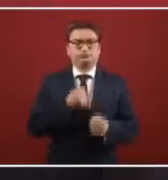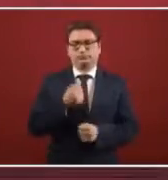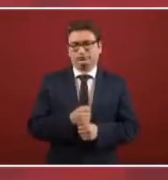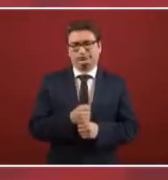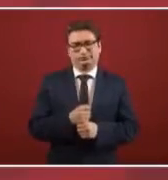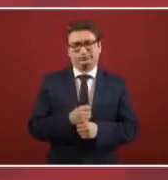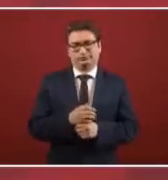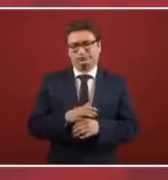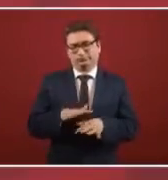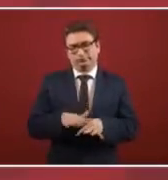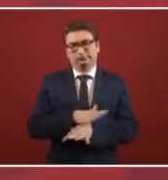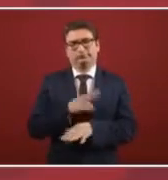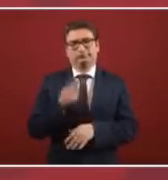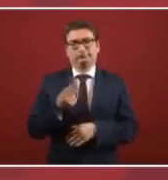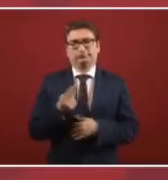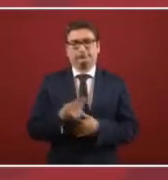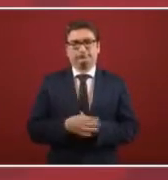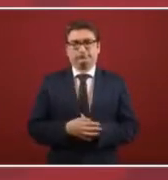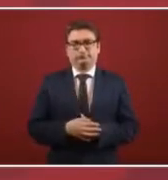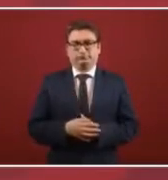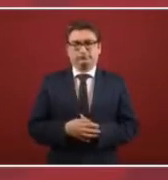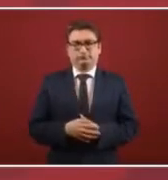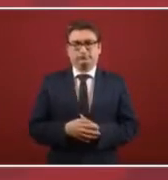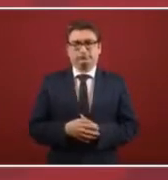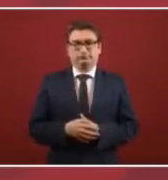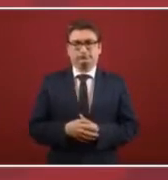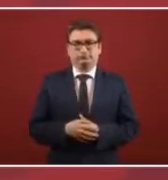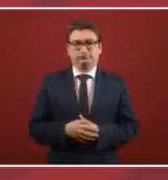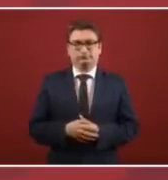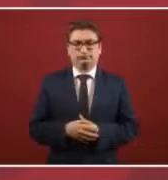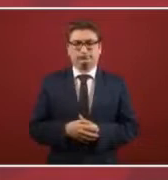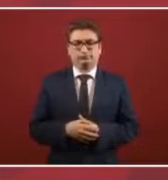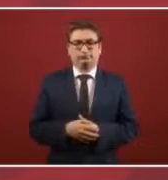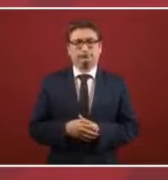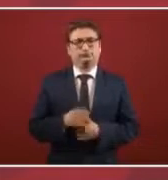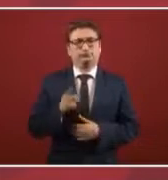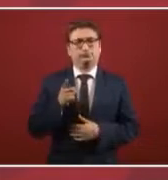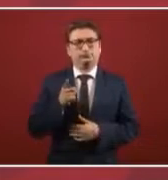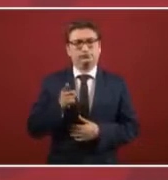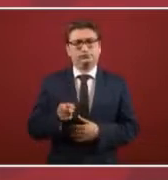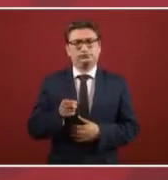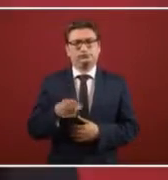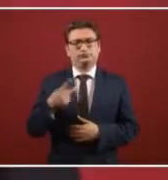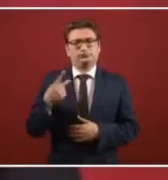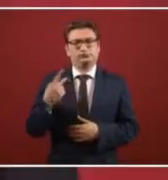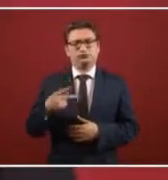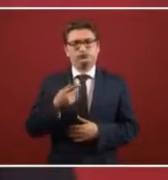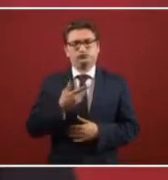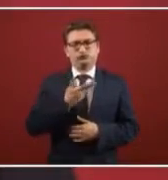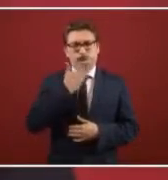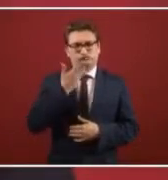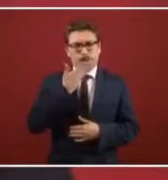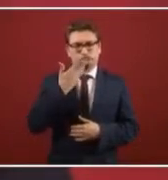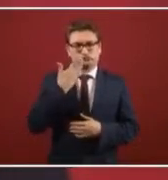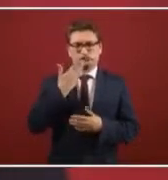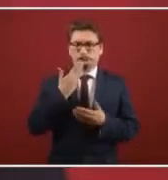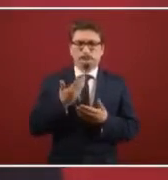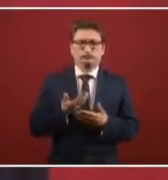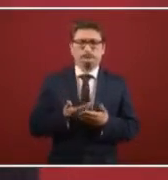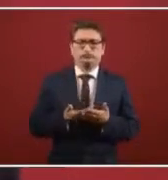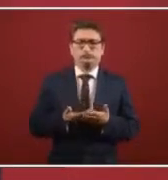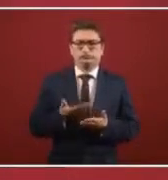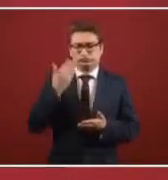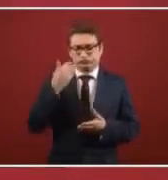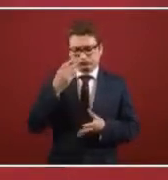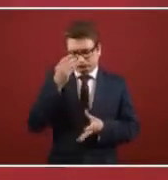years. además And besides that, tiene una formación he has it has a